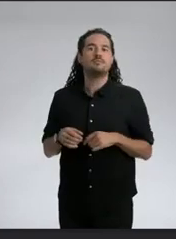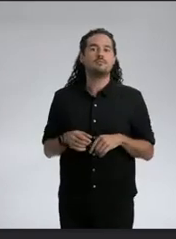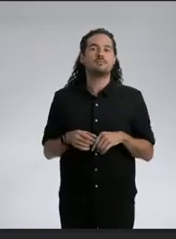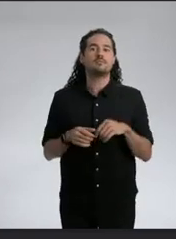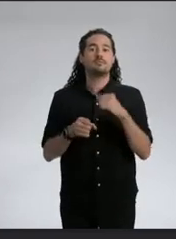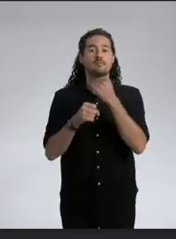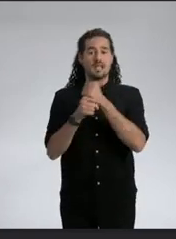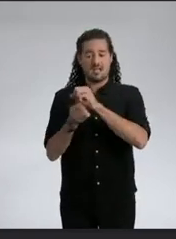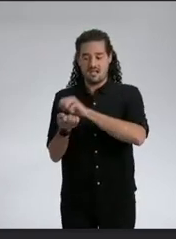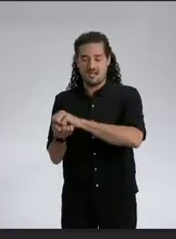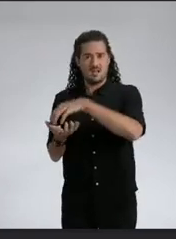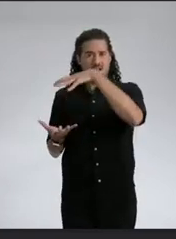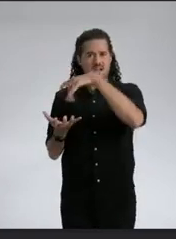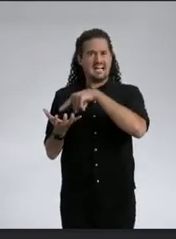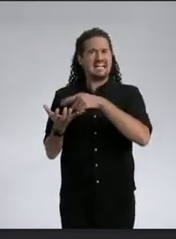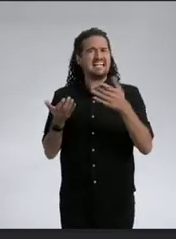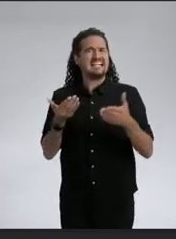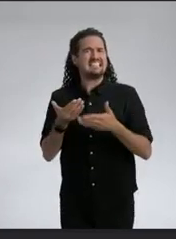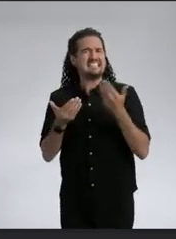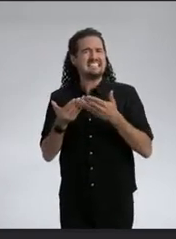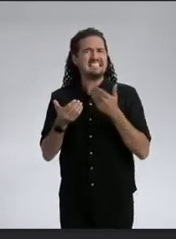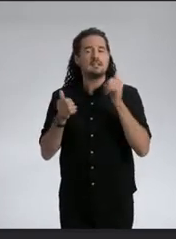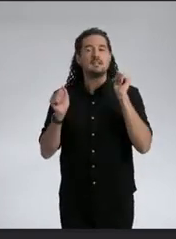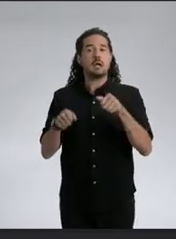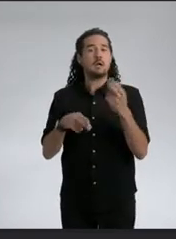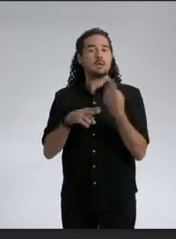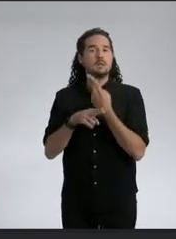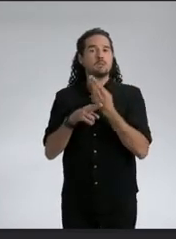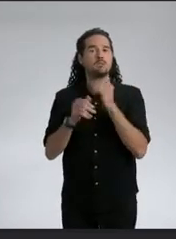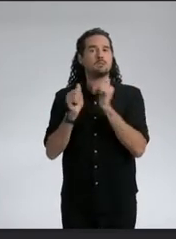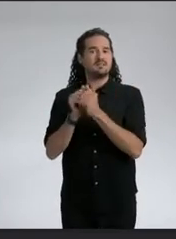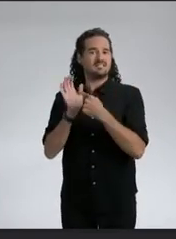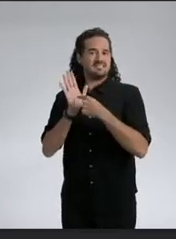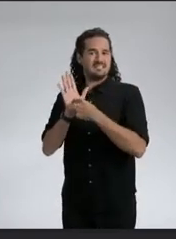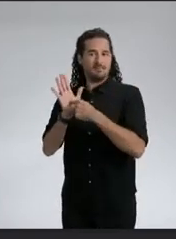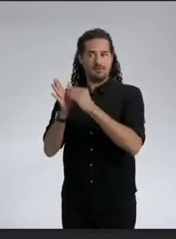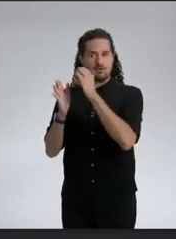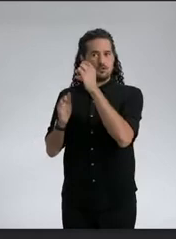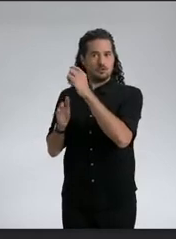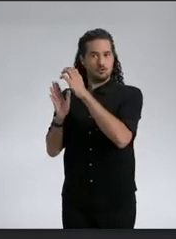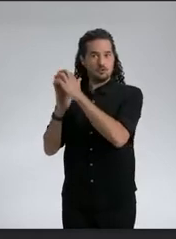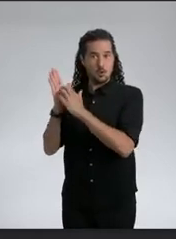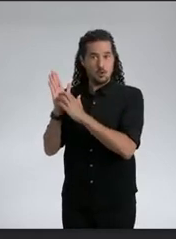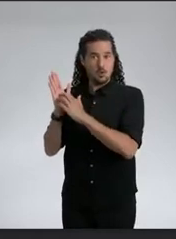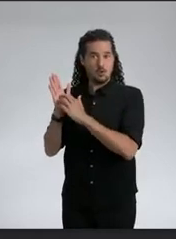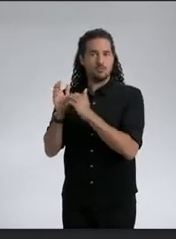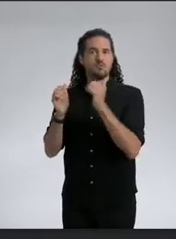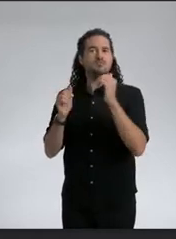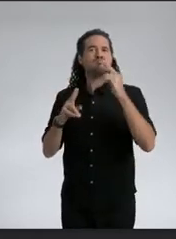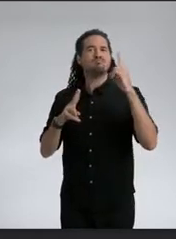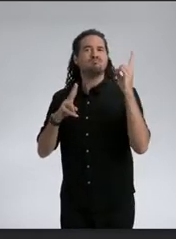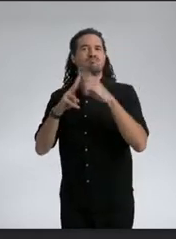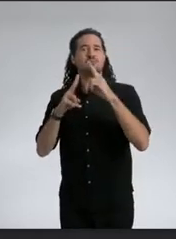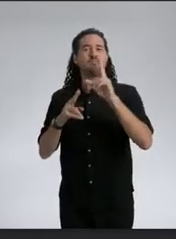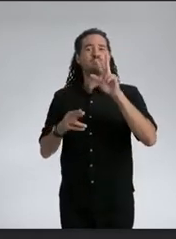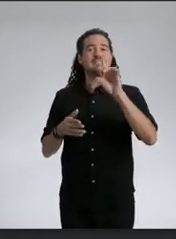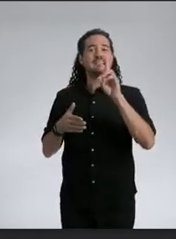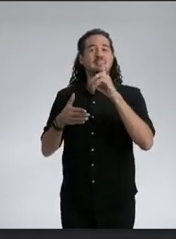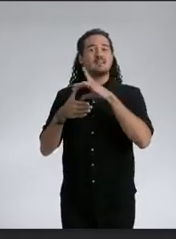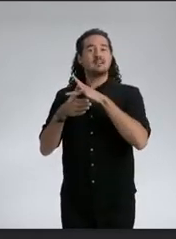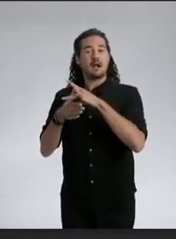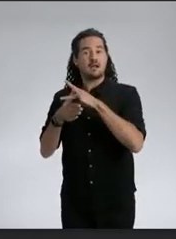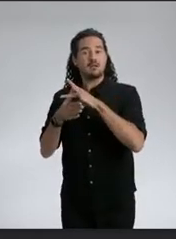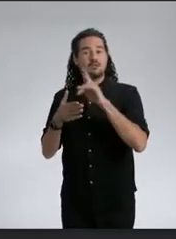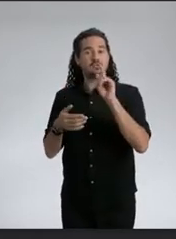using Object Capture today with our sample code, and we're working with some of the leading 3D content creation tools to bring this workflow